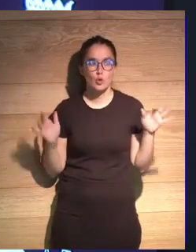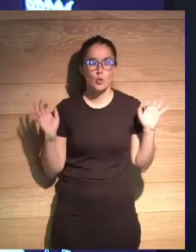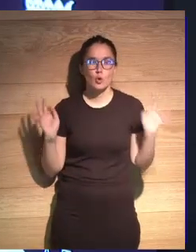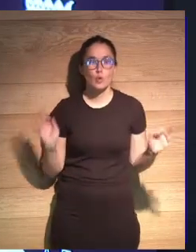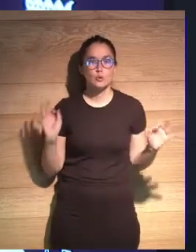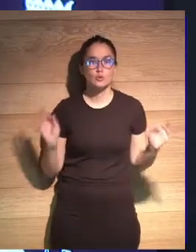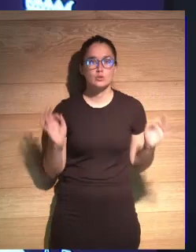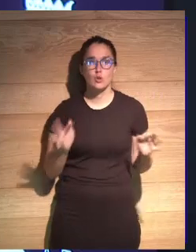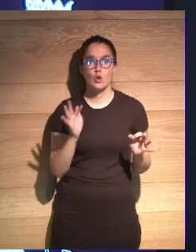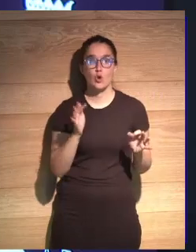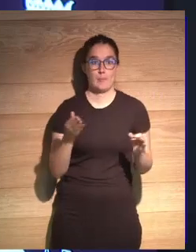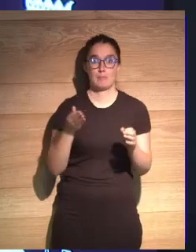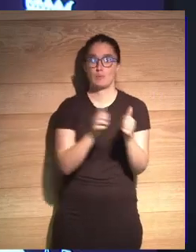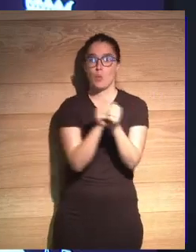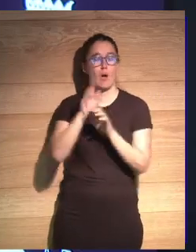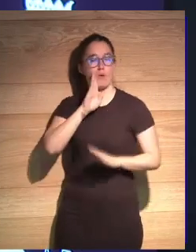chat.